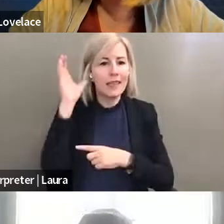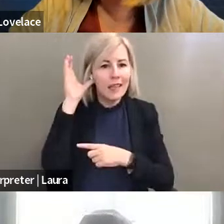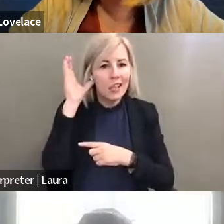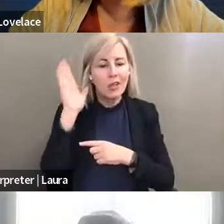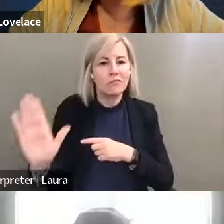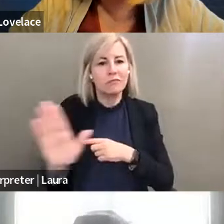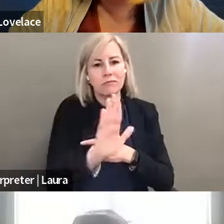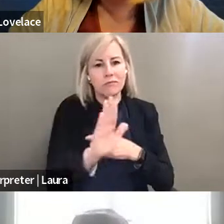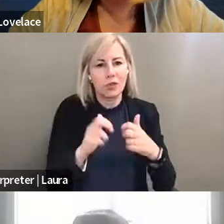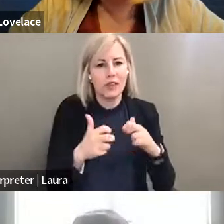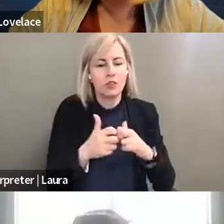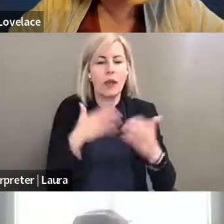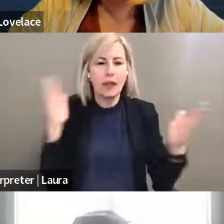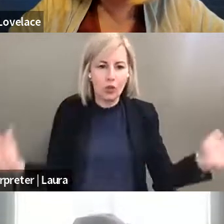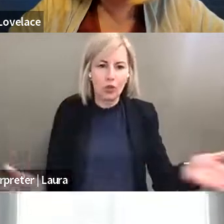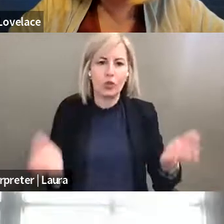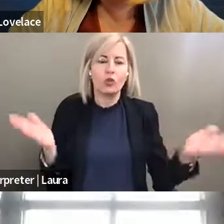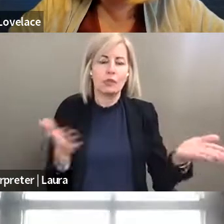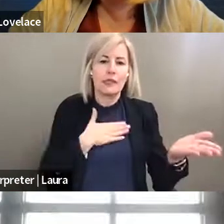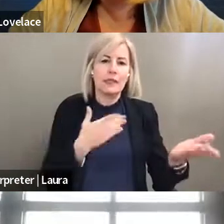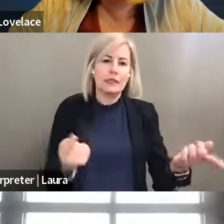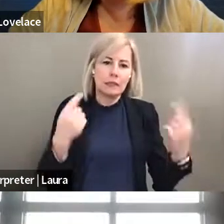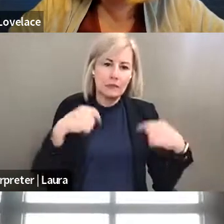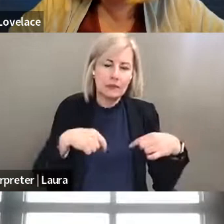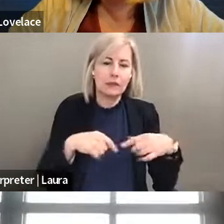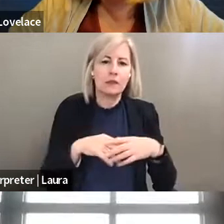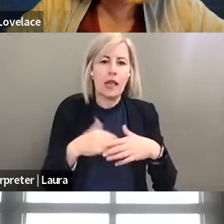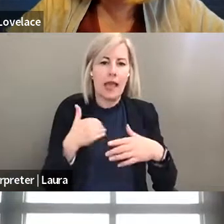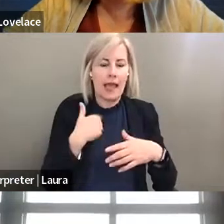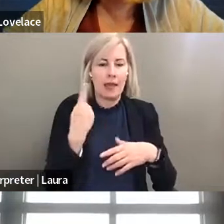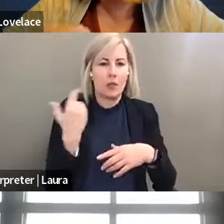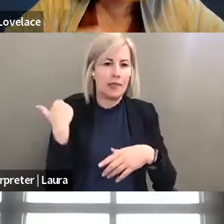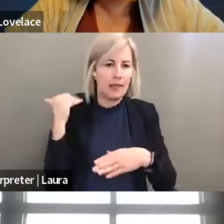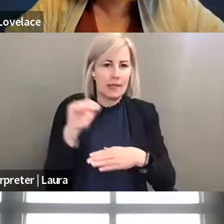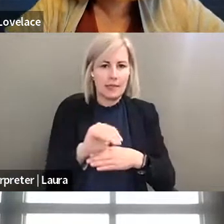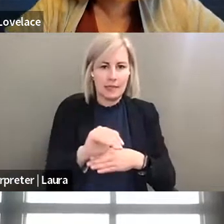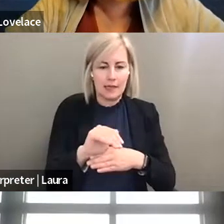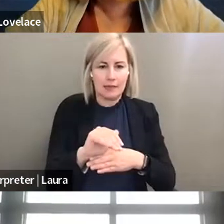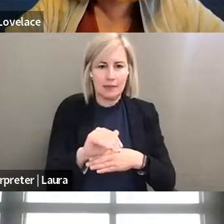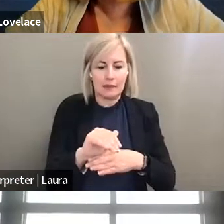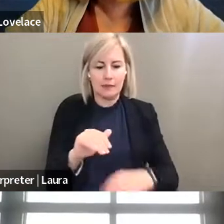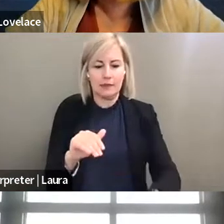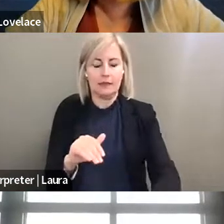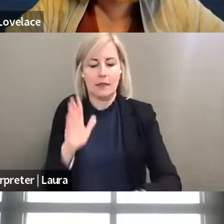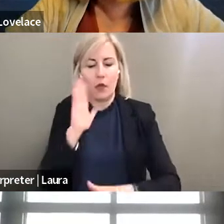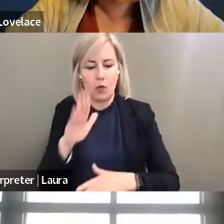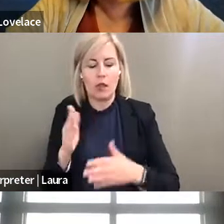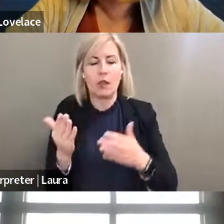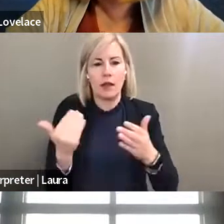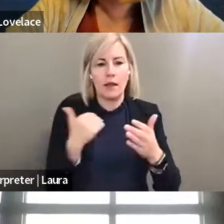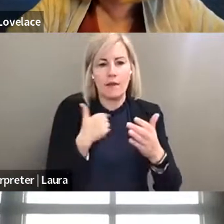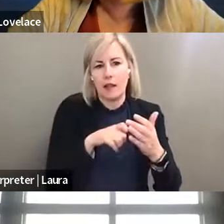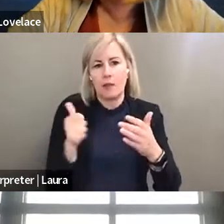are. And so I do encourage people to attend that. There was one last night. There will be one next